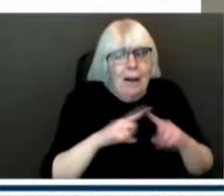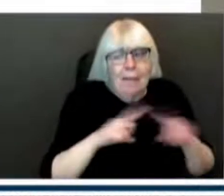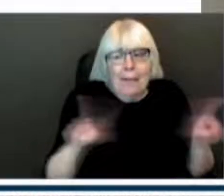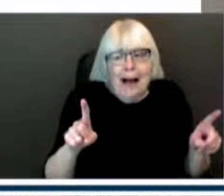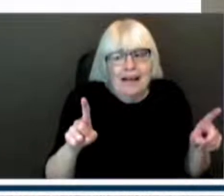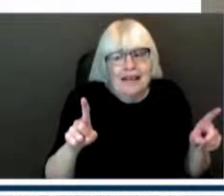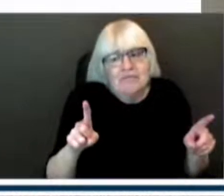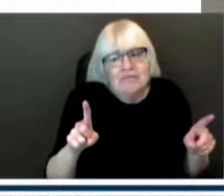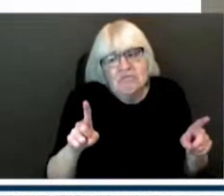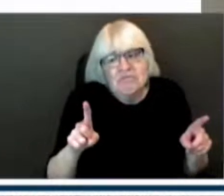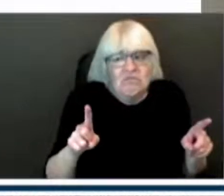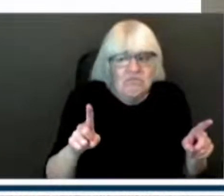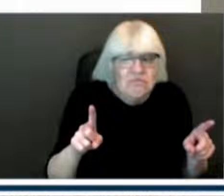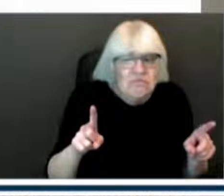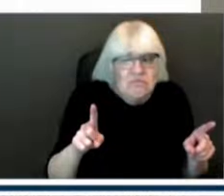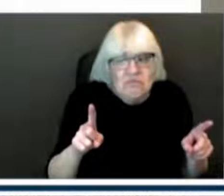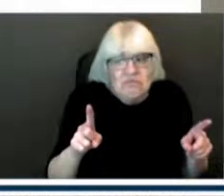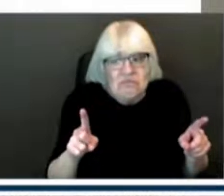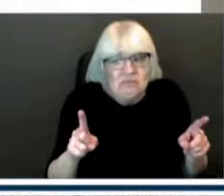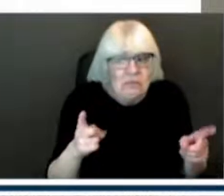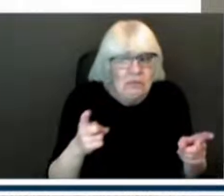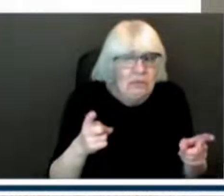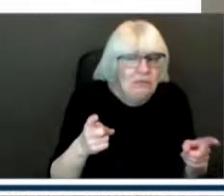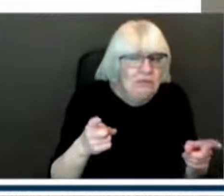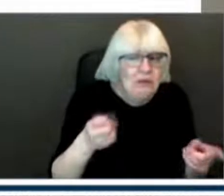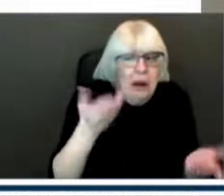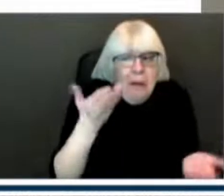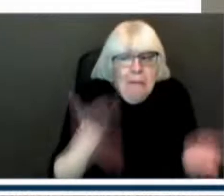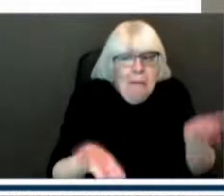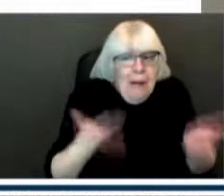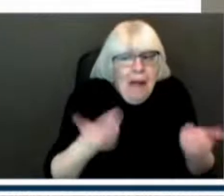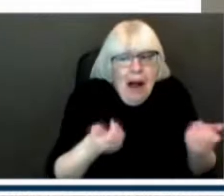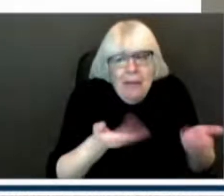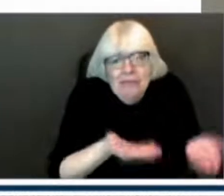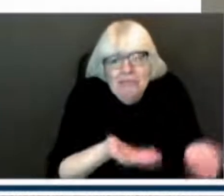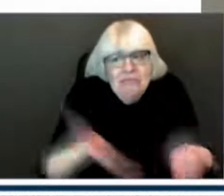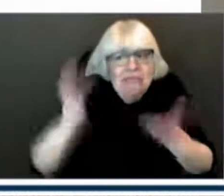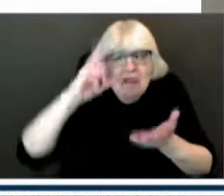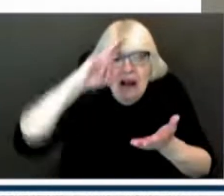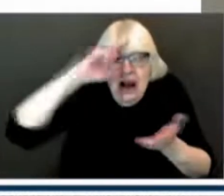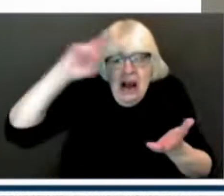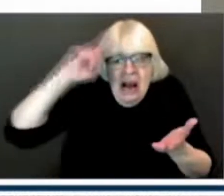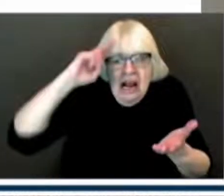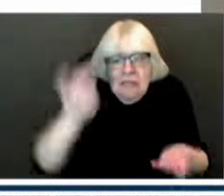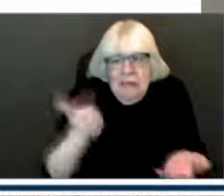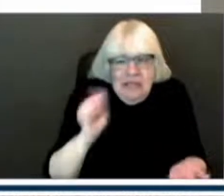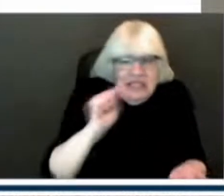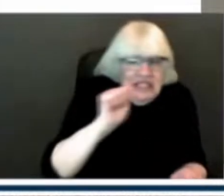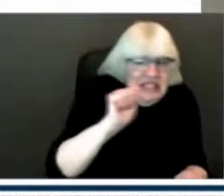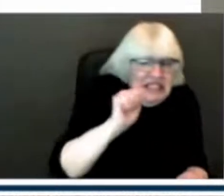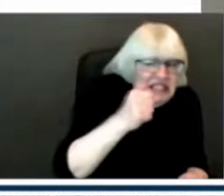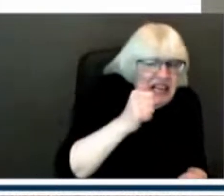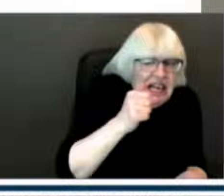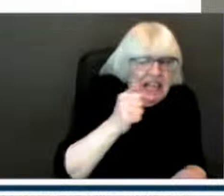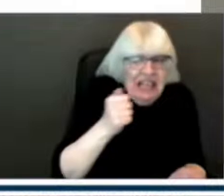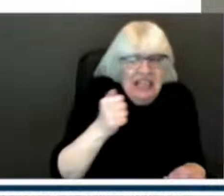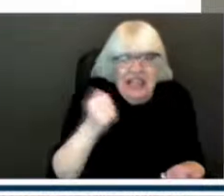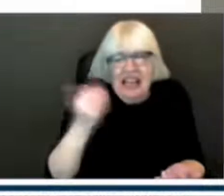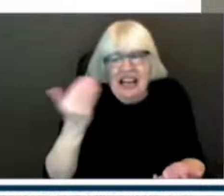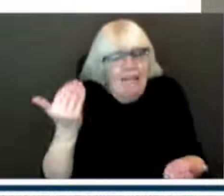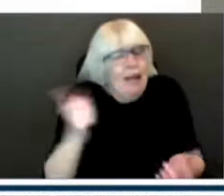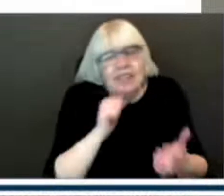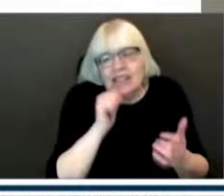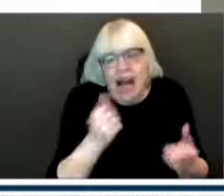in terms of number of hospitalizations and even a lower number of deaths. So certainly, even though there's been a lot of illness amongst residents